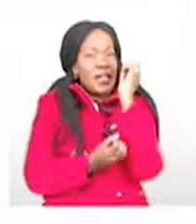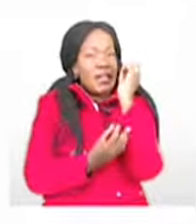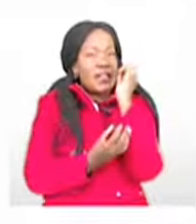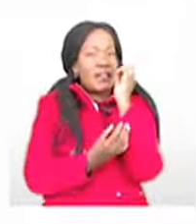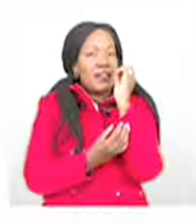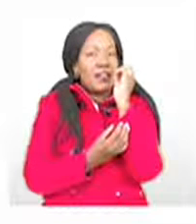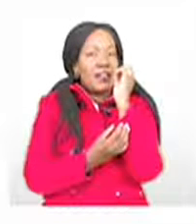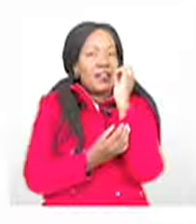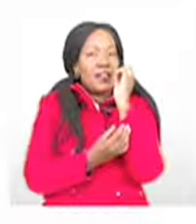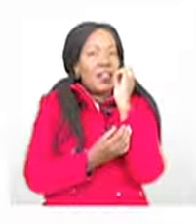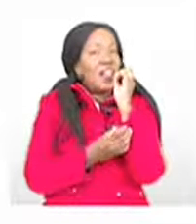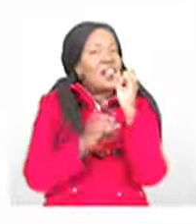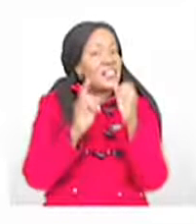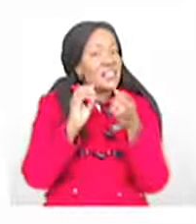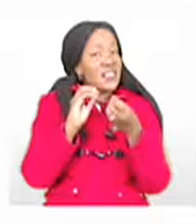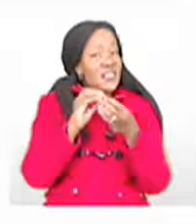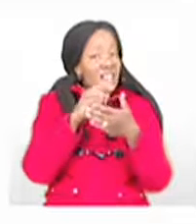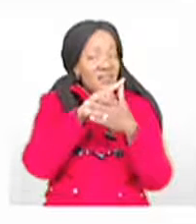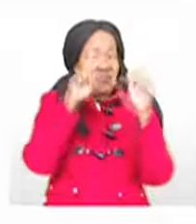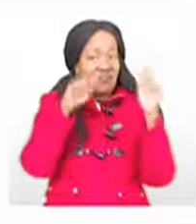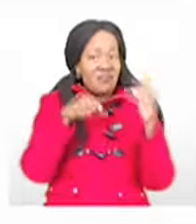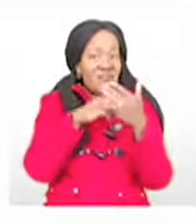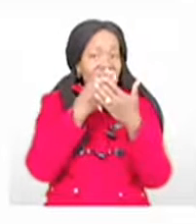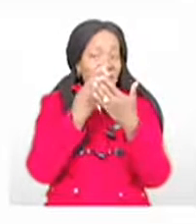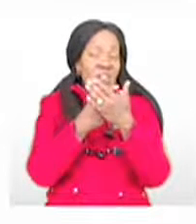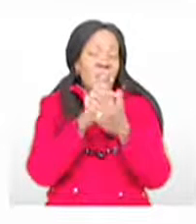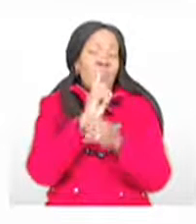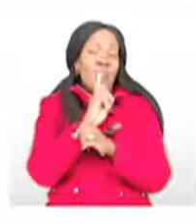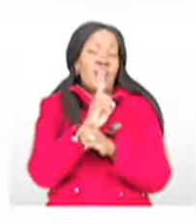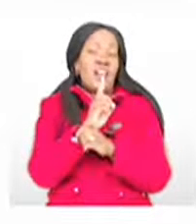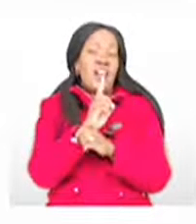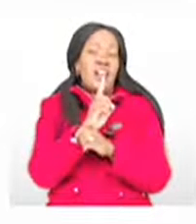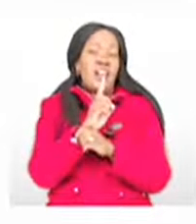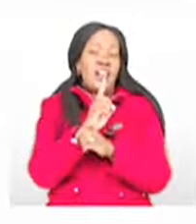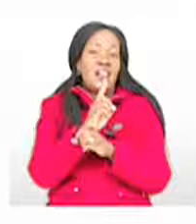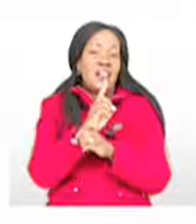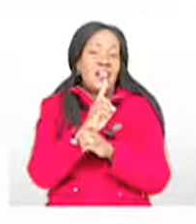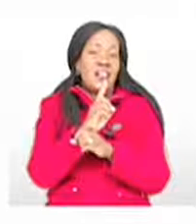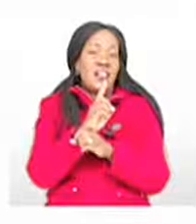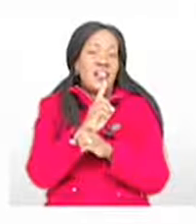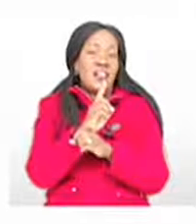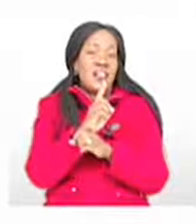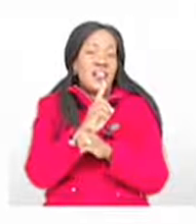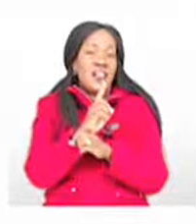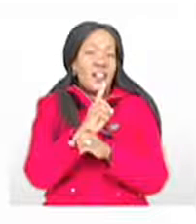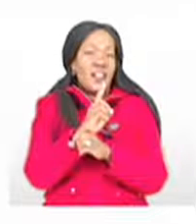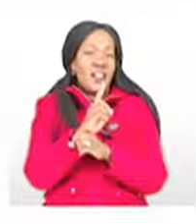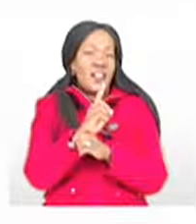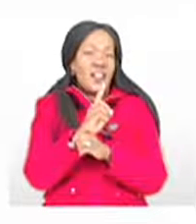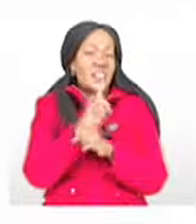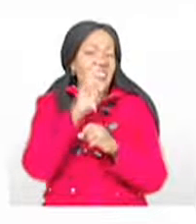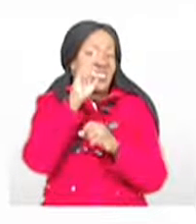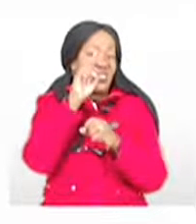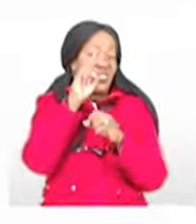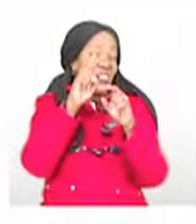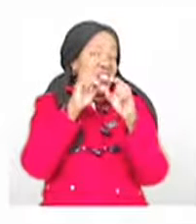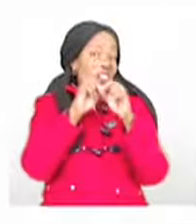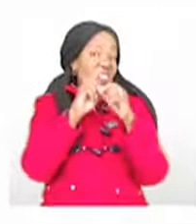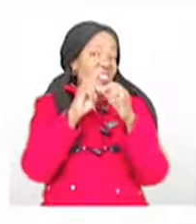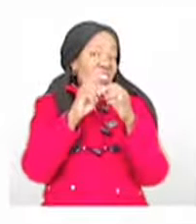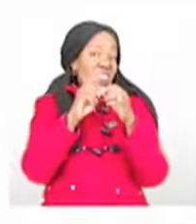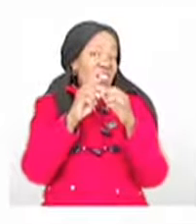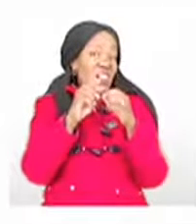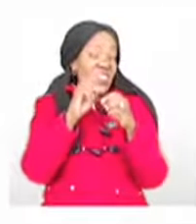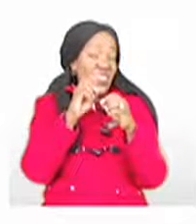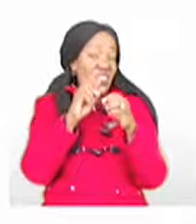to be picture number 1. So which one is picture number 1? Is it the one on top, the